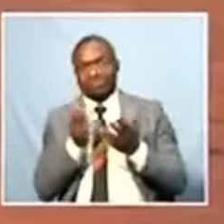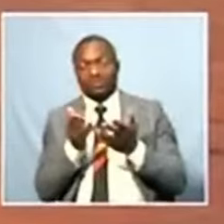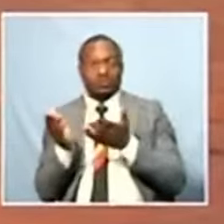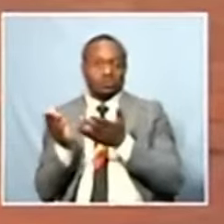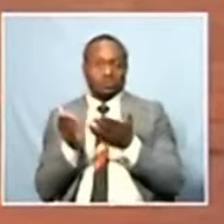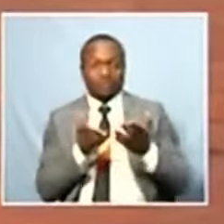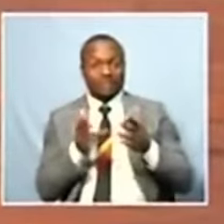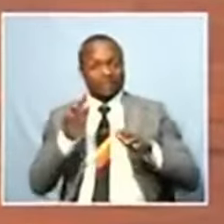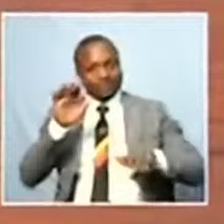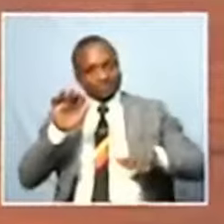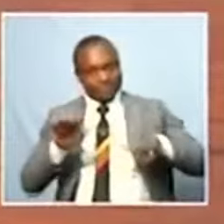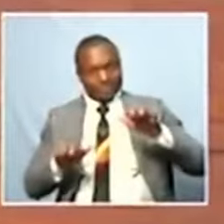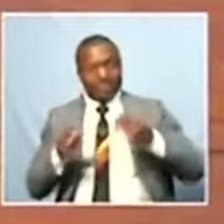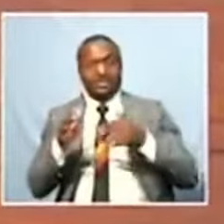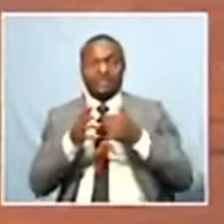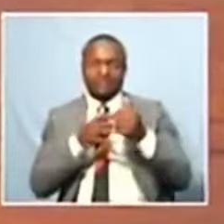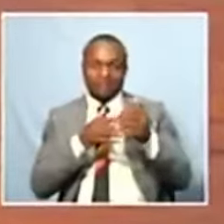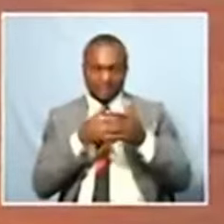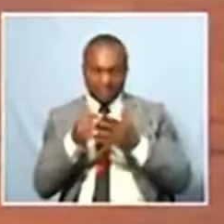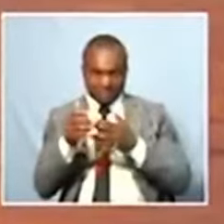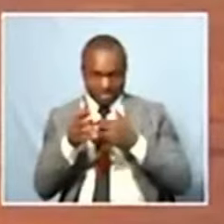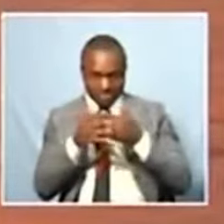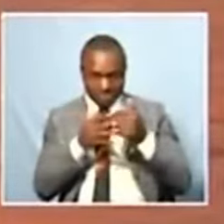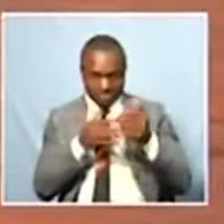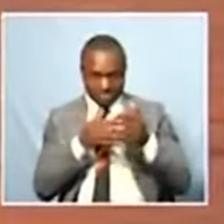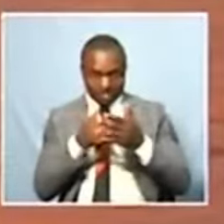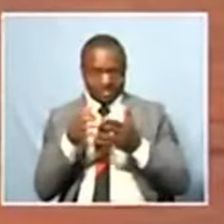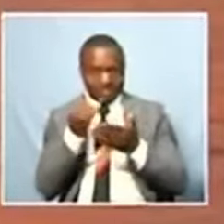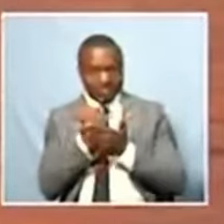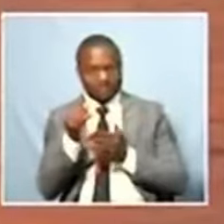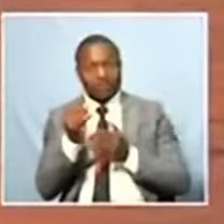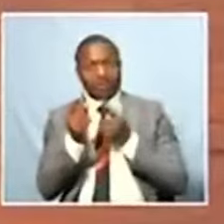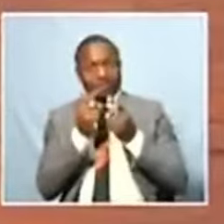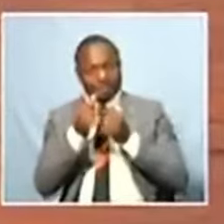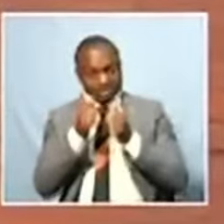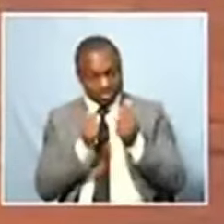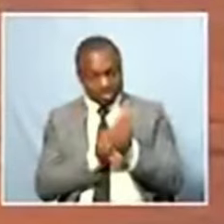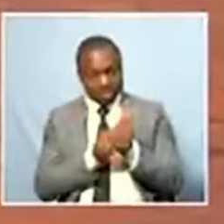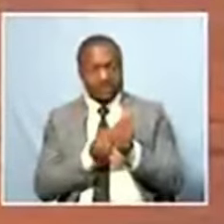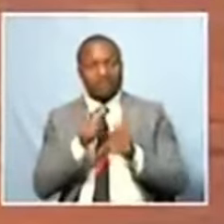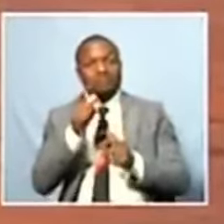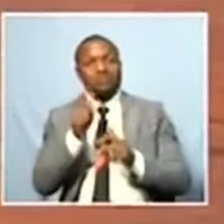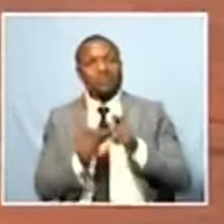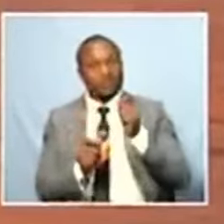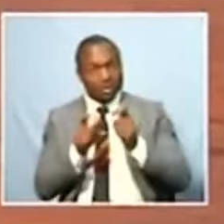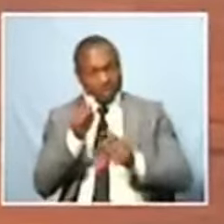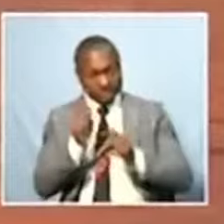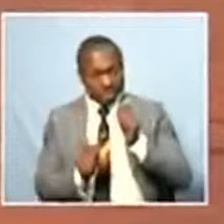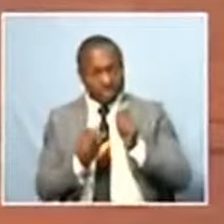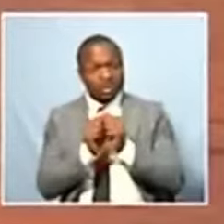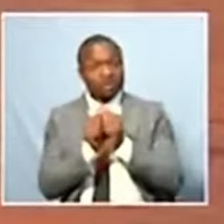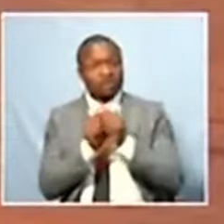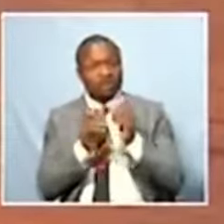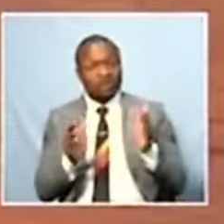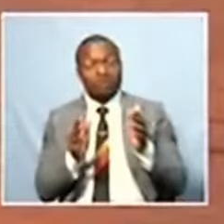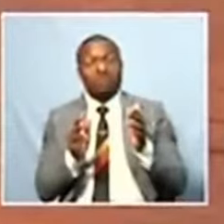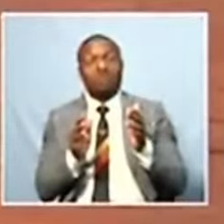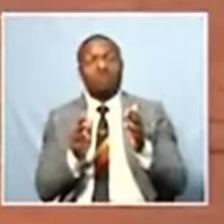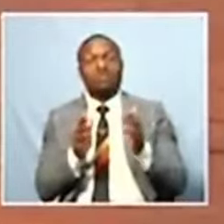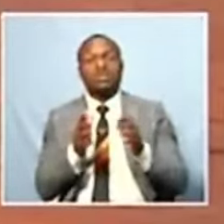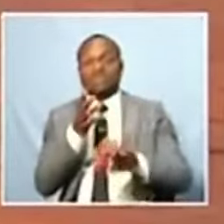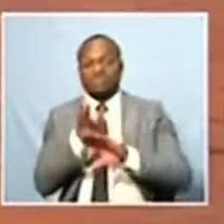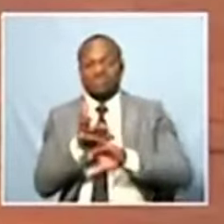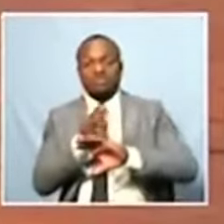to. The simple, straightforward issue which we are talking about in terms of milk, without the jargon of the English and